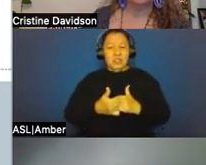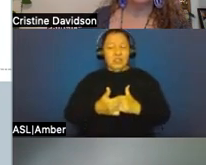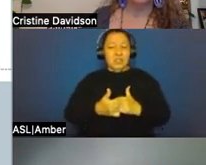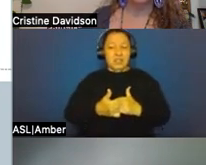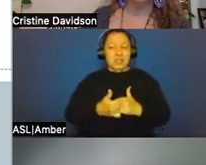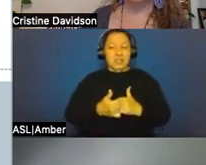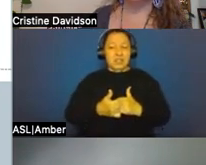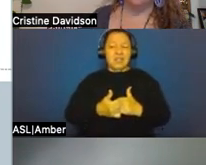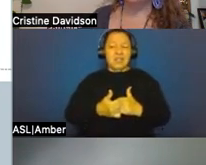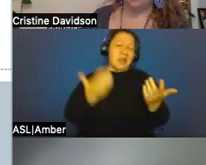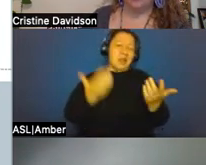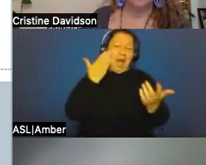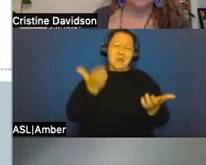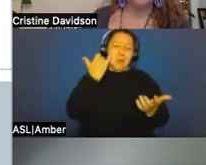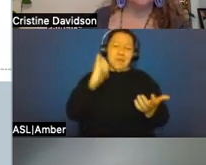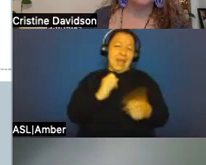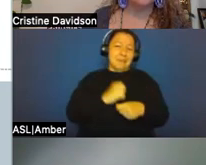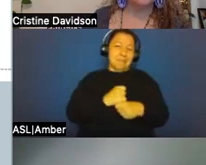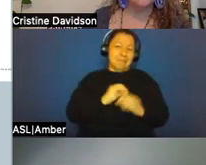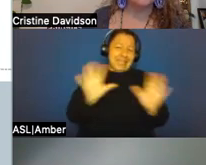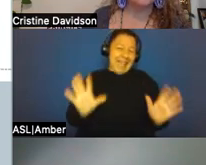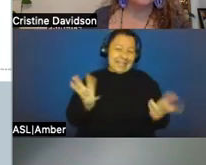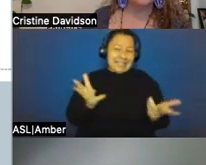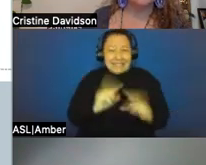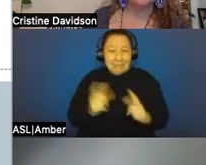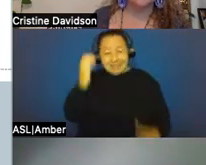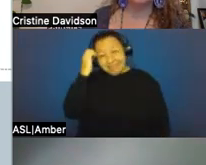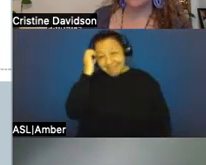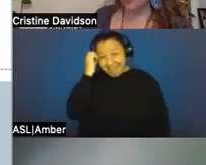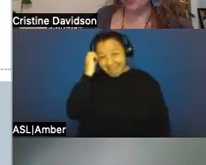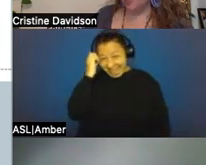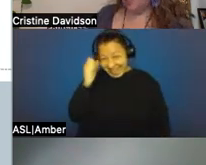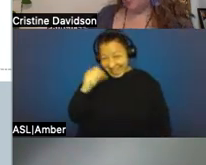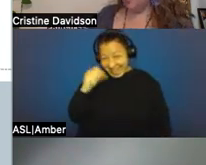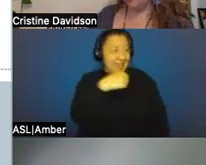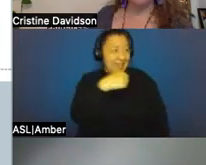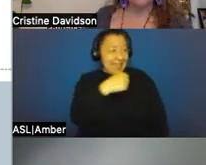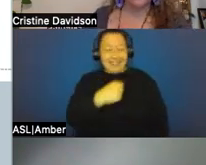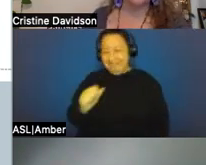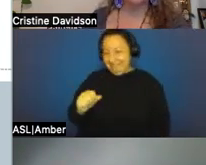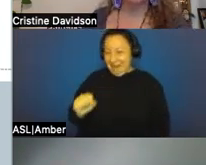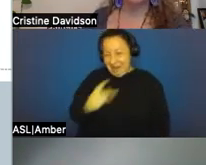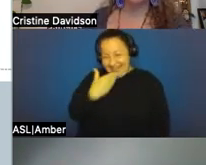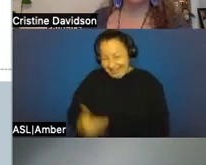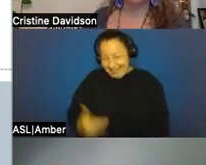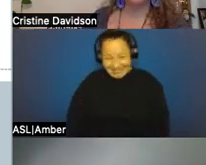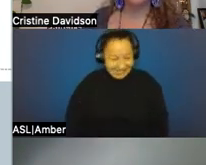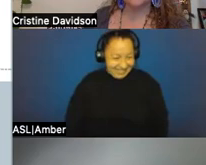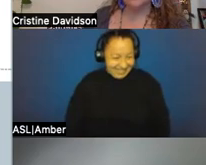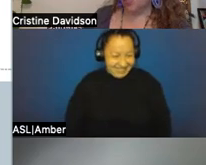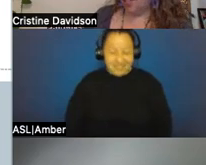I don't know if that made sense, but yeah, okay. Thank you. So much, Ann. Thank